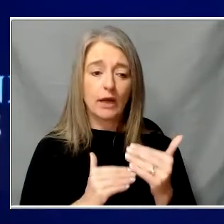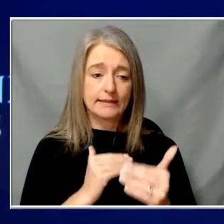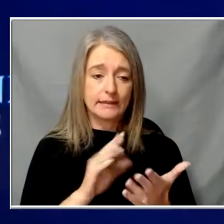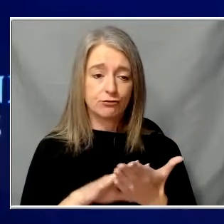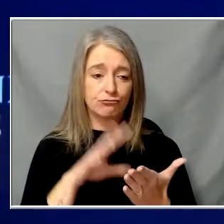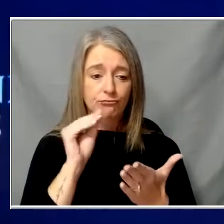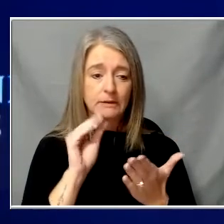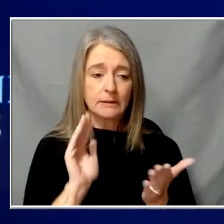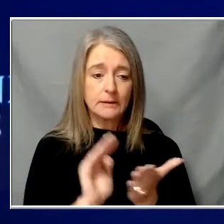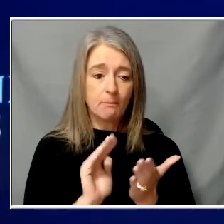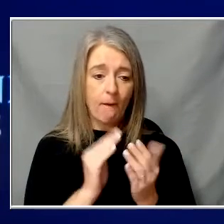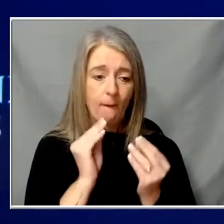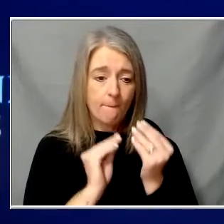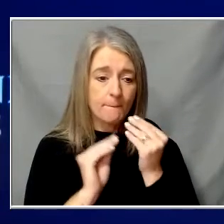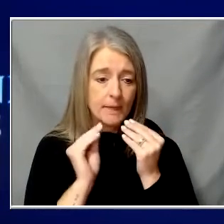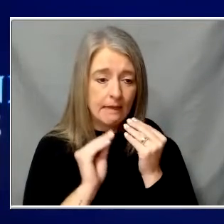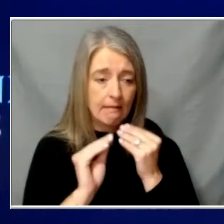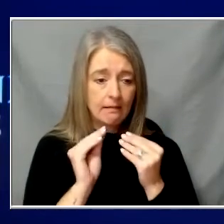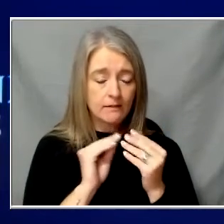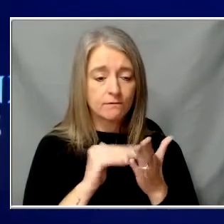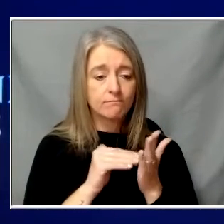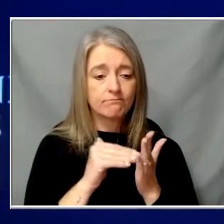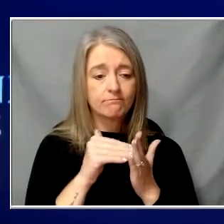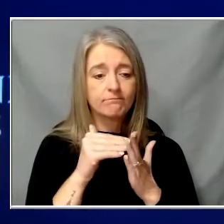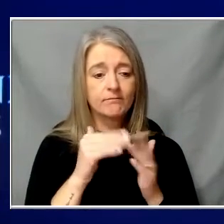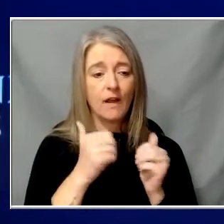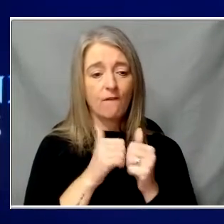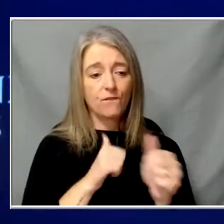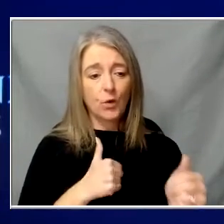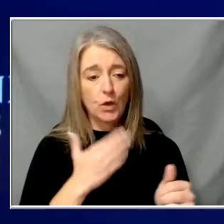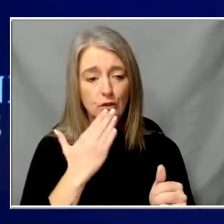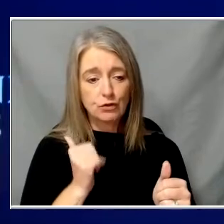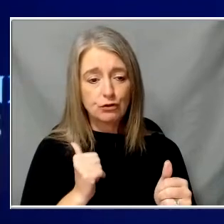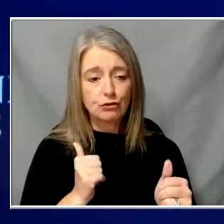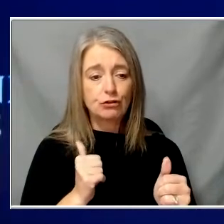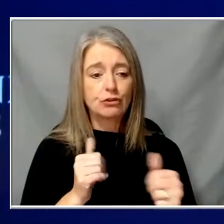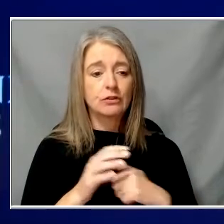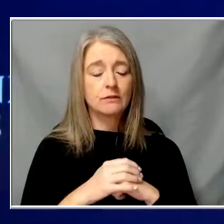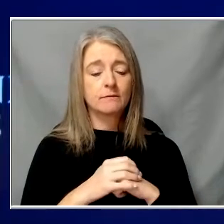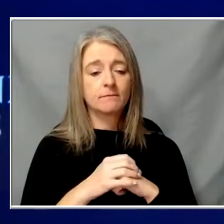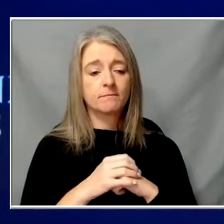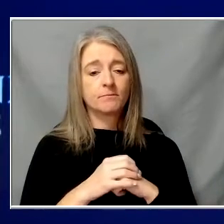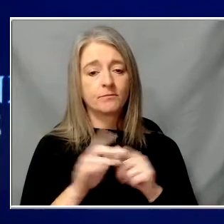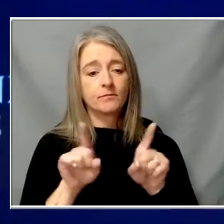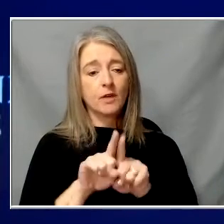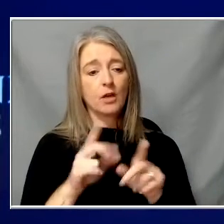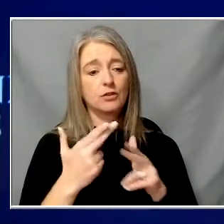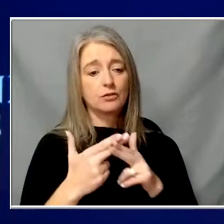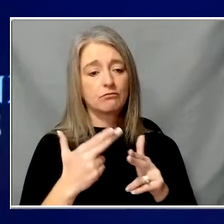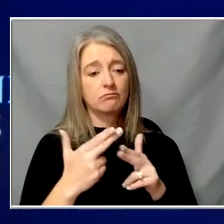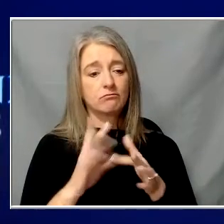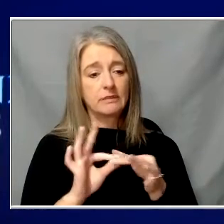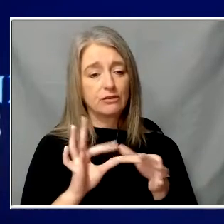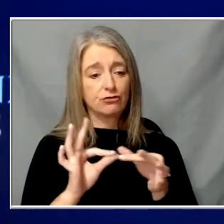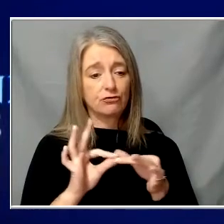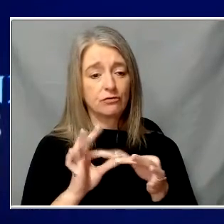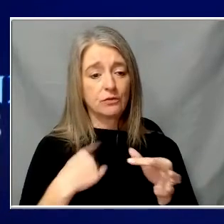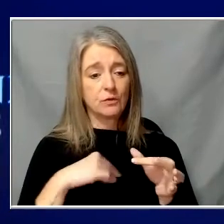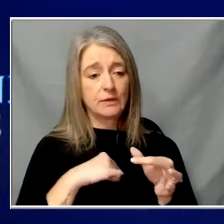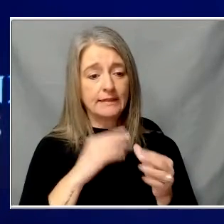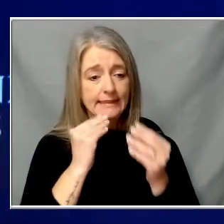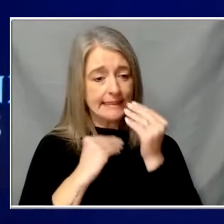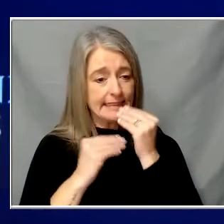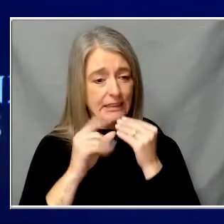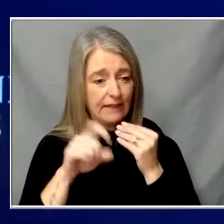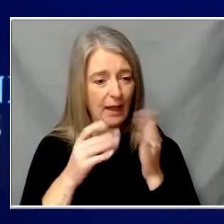small meals, frequent. You have to avoid sugars in high volumes. But he also made another great point, is that we should be eating like that